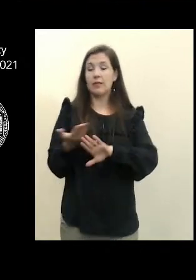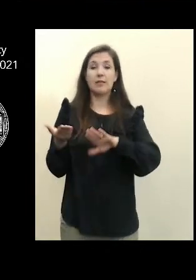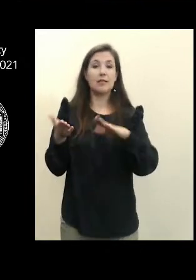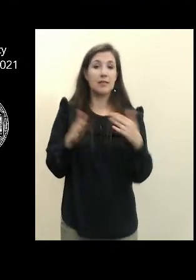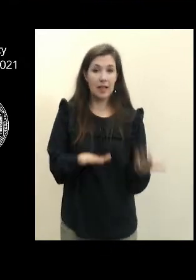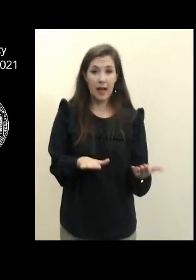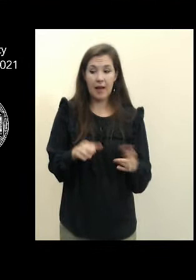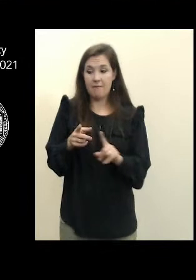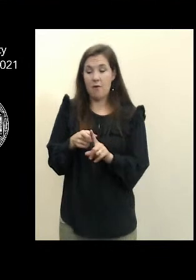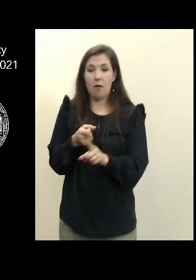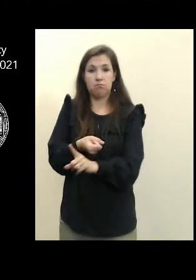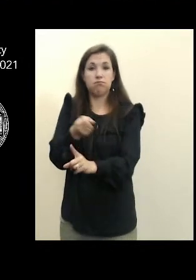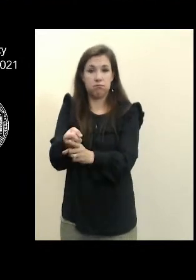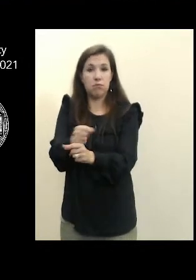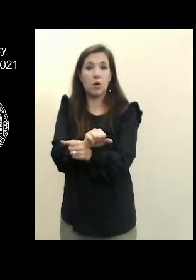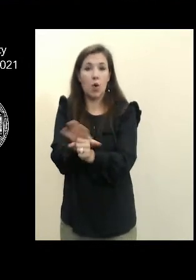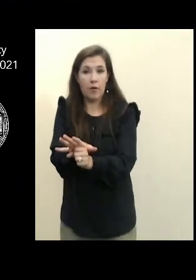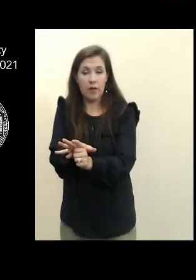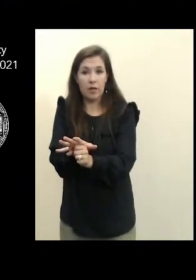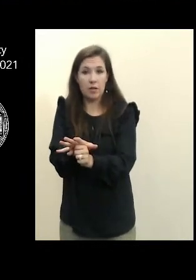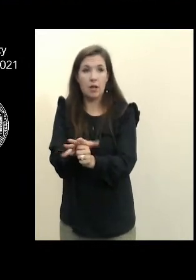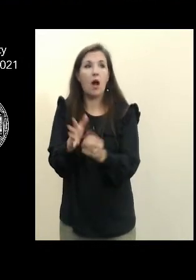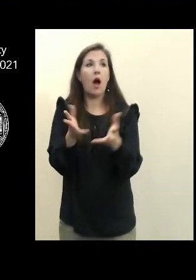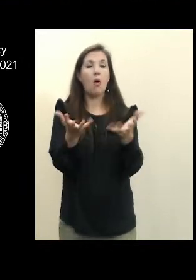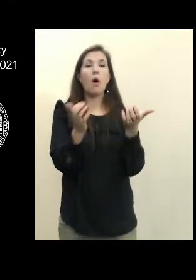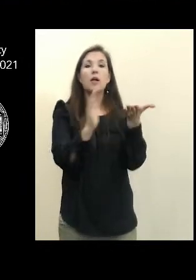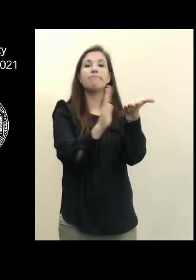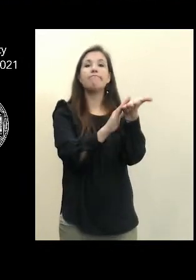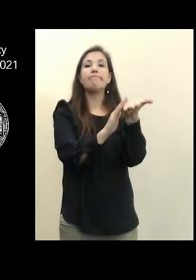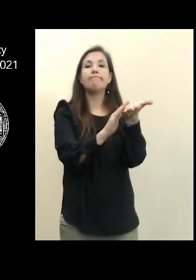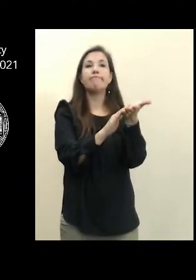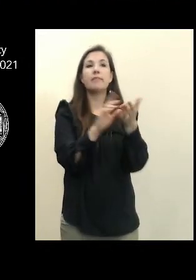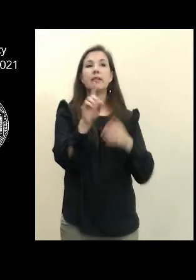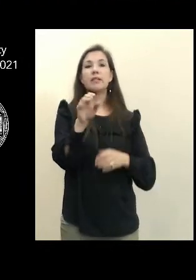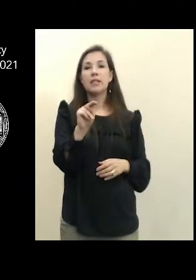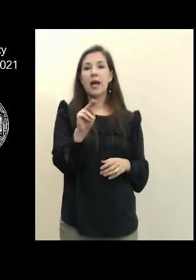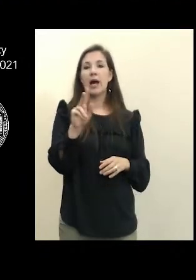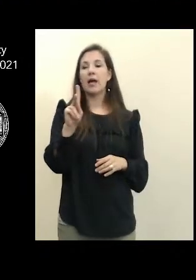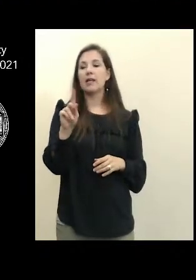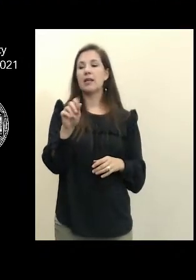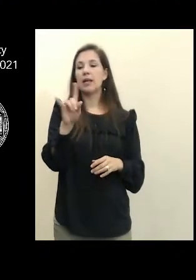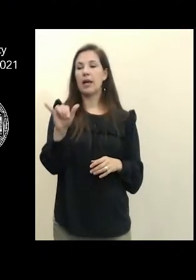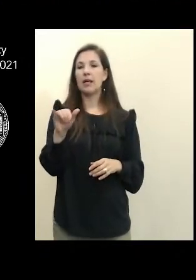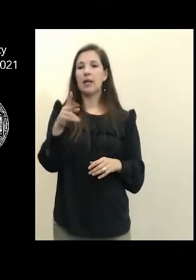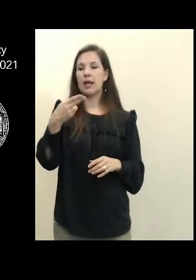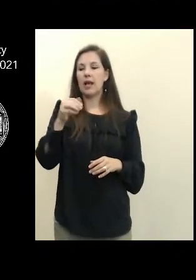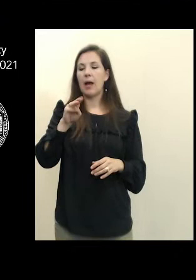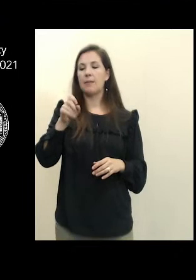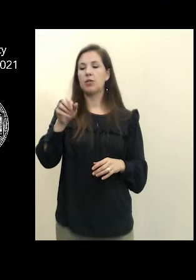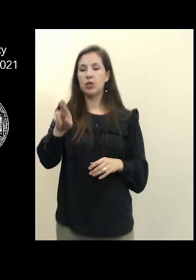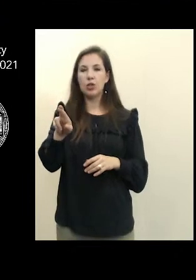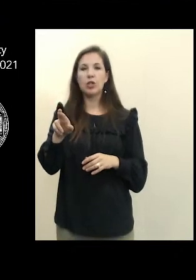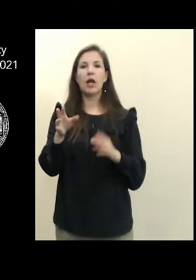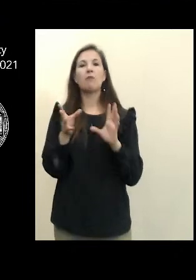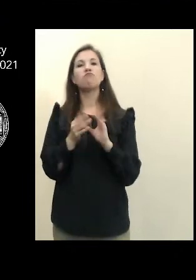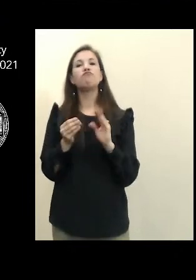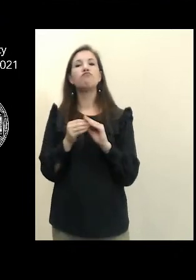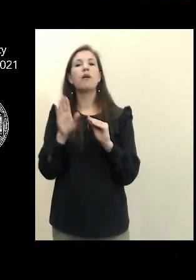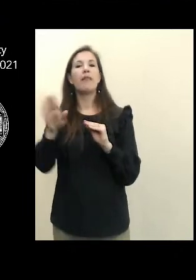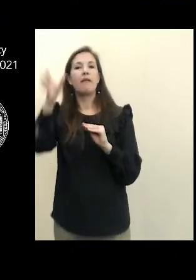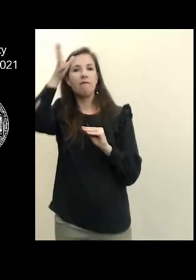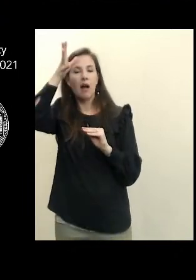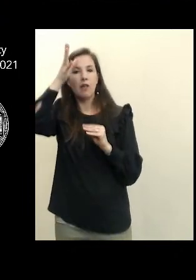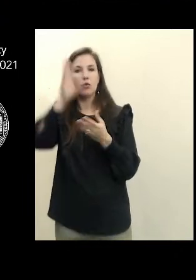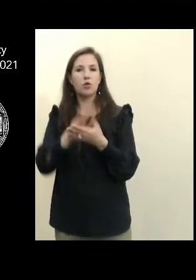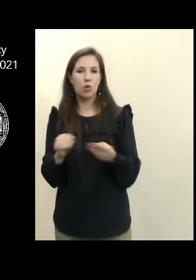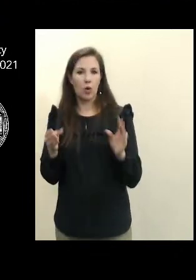from COVID-19. I want to commend Dan and Katie Hamister for talking about their father's story, one